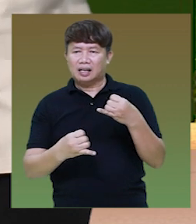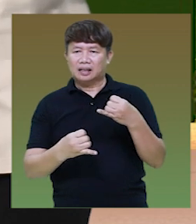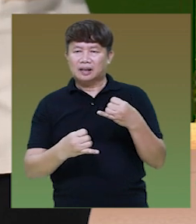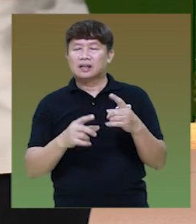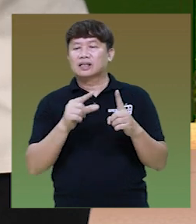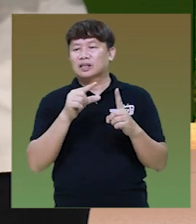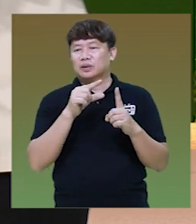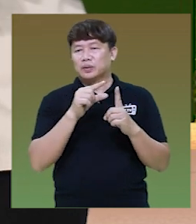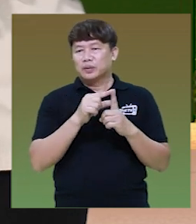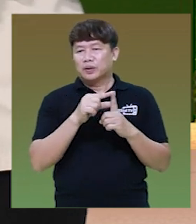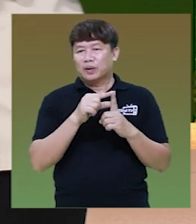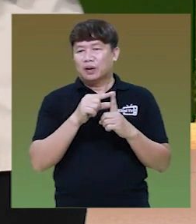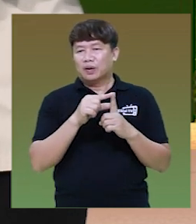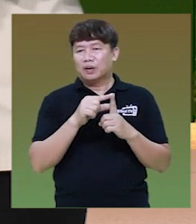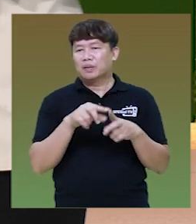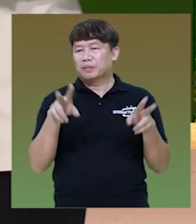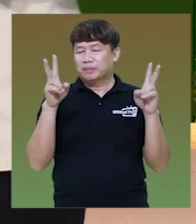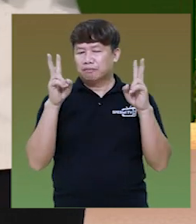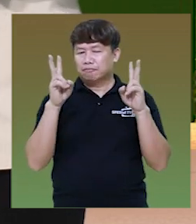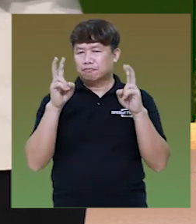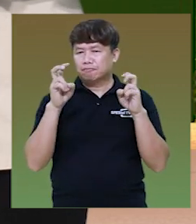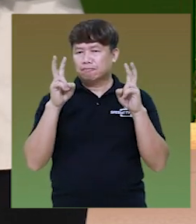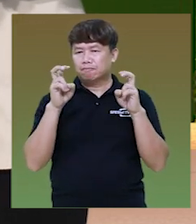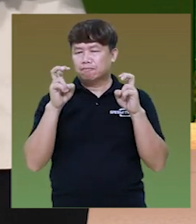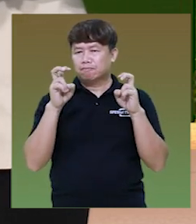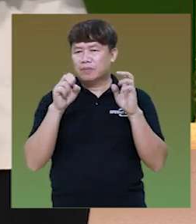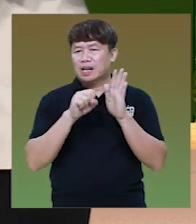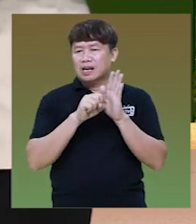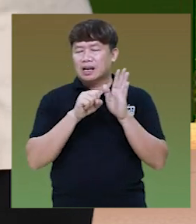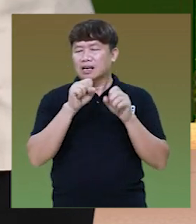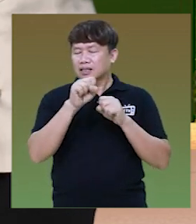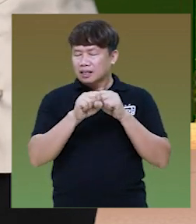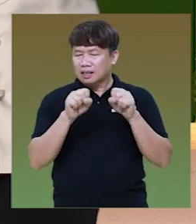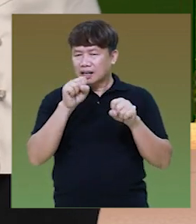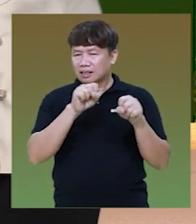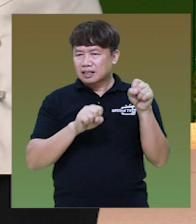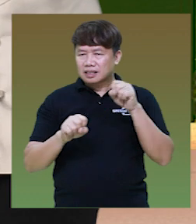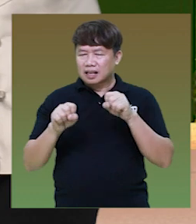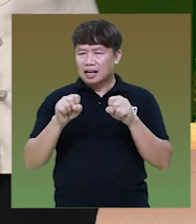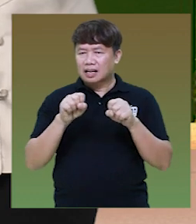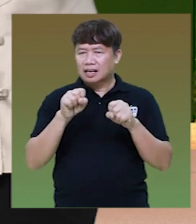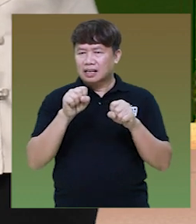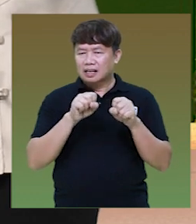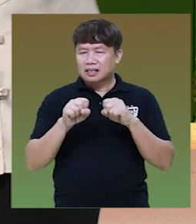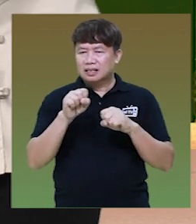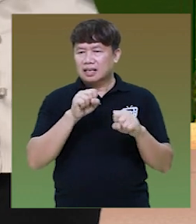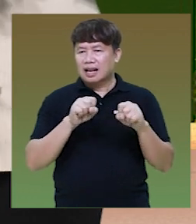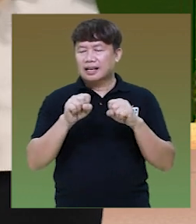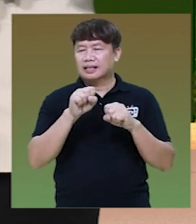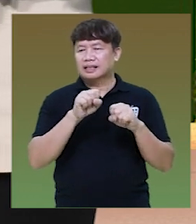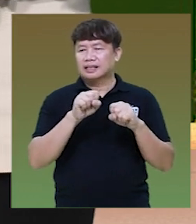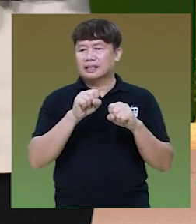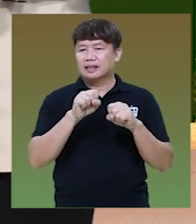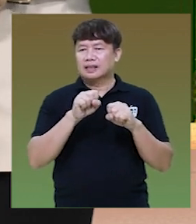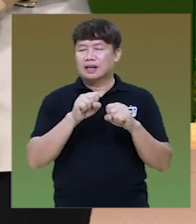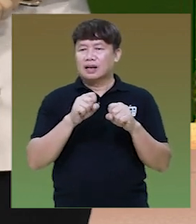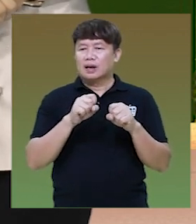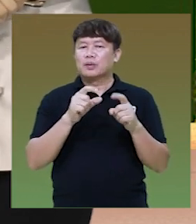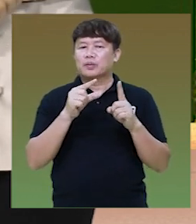These words are what we call signal words. What are signal words?